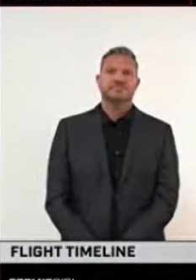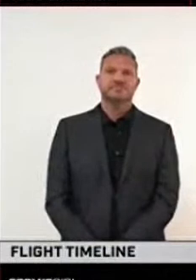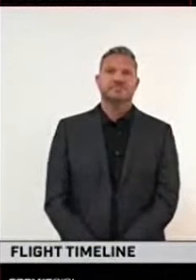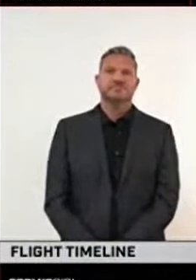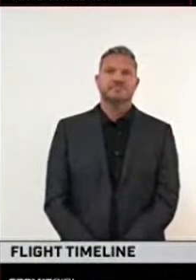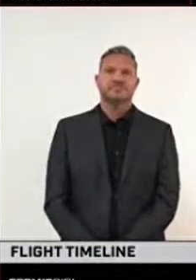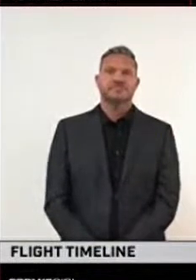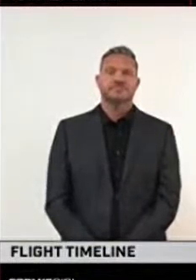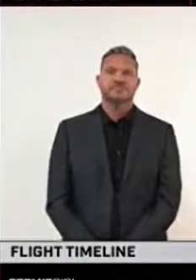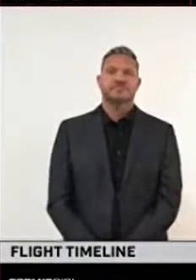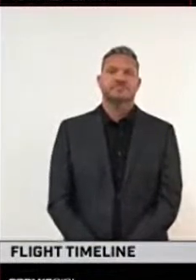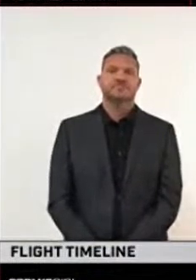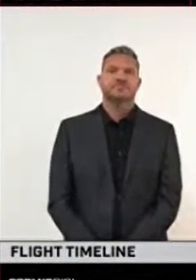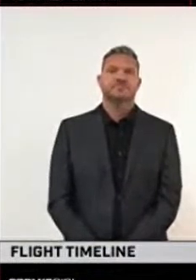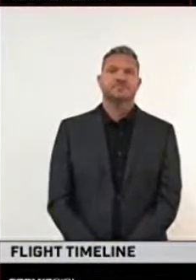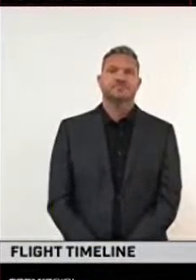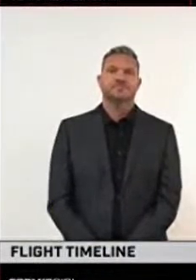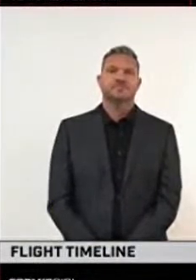1 minute to SECO.